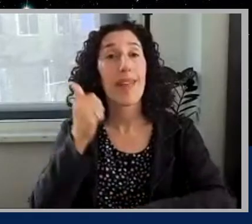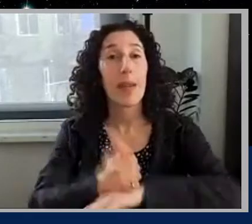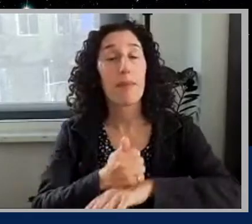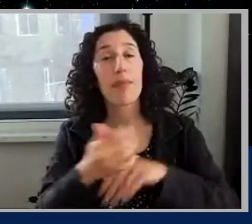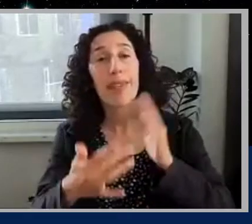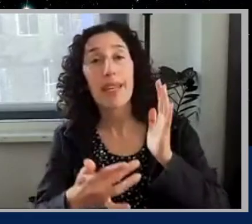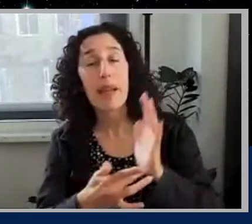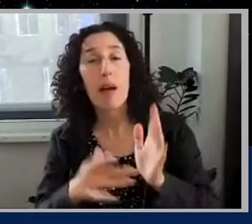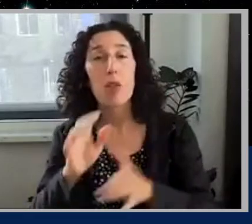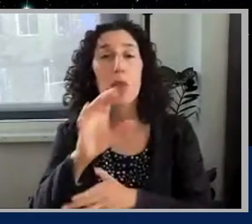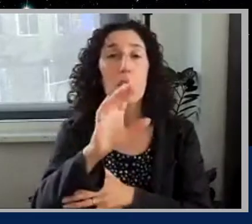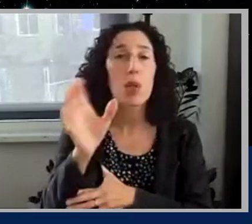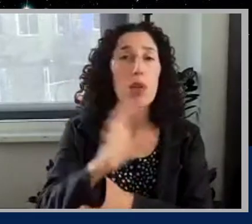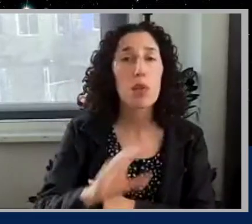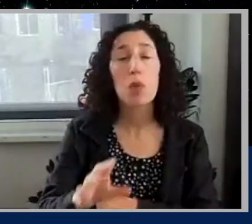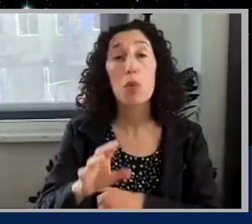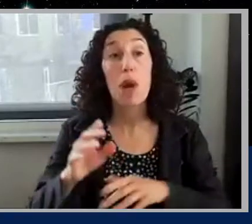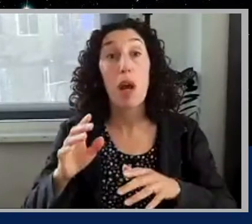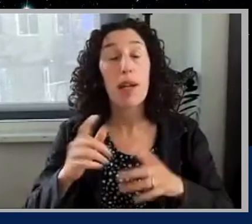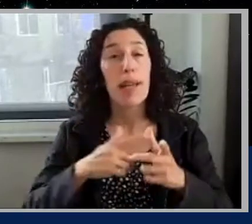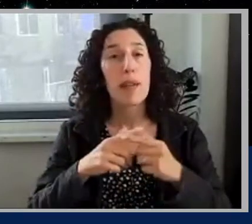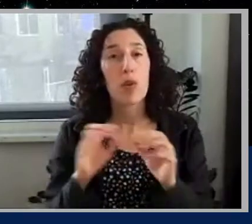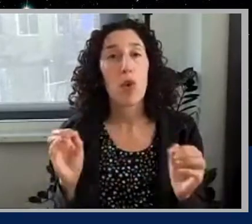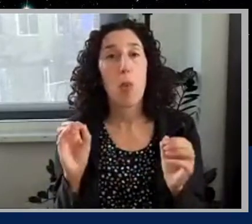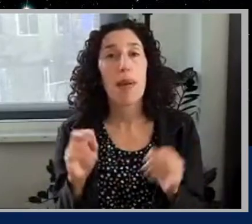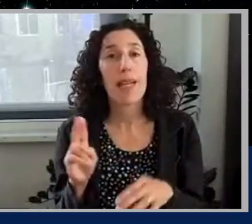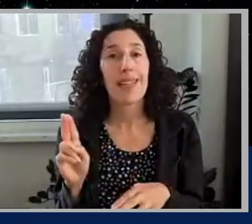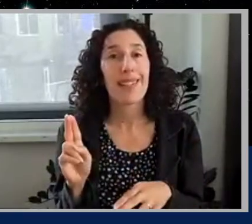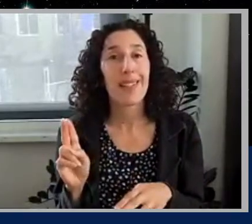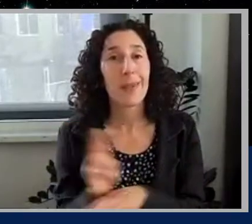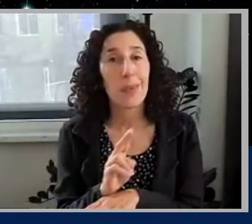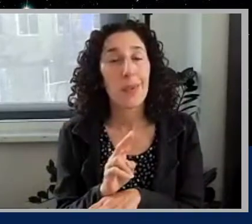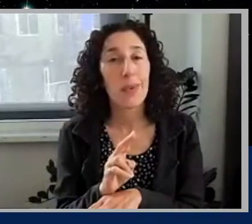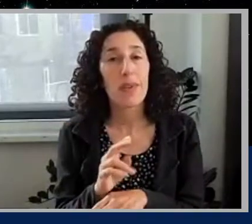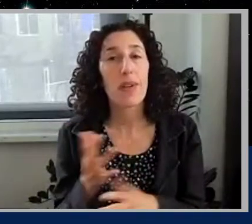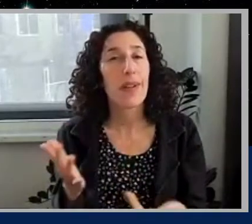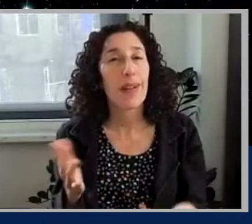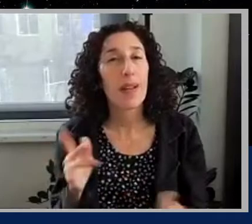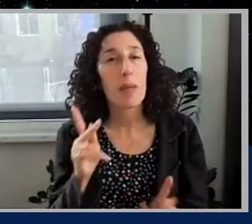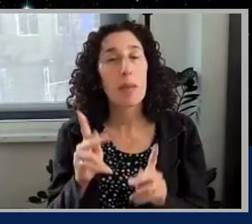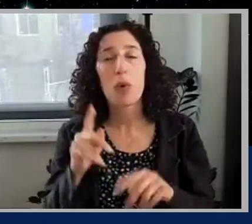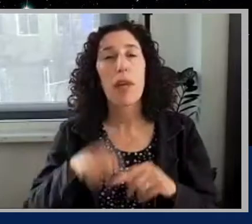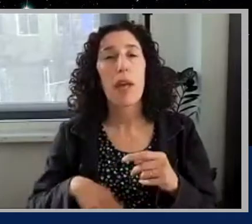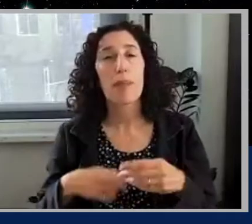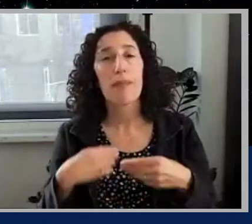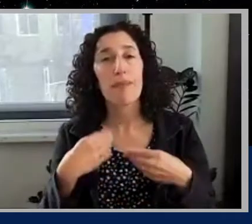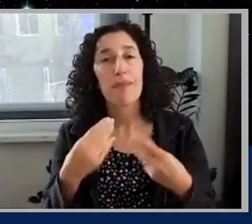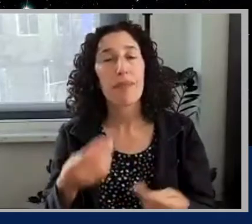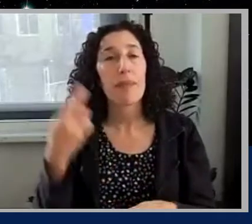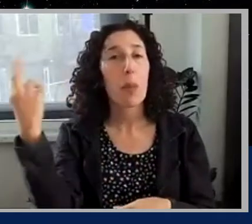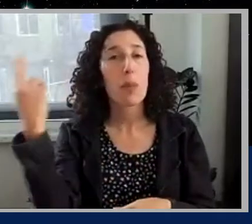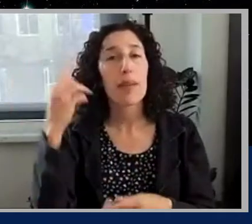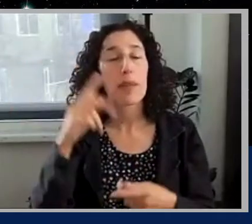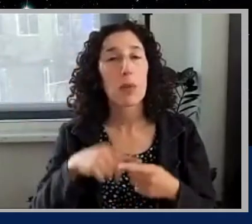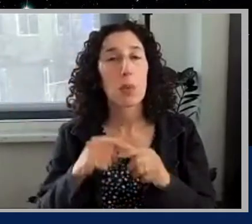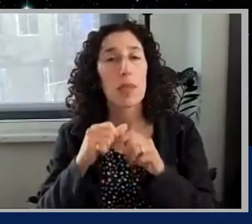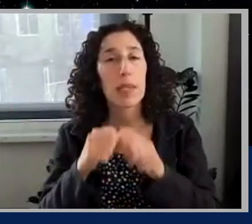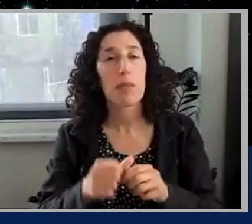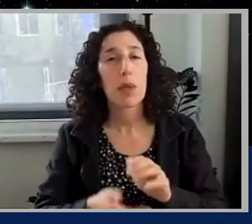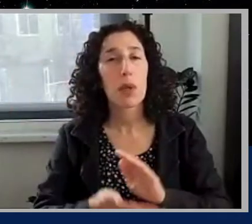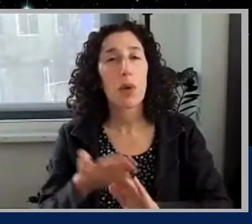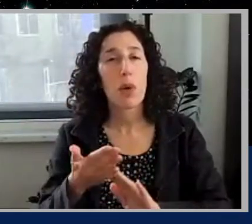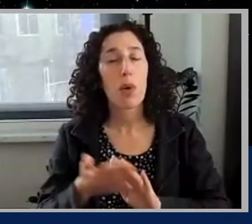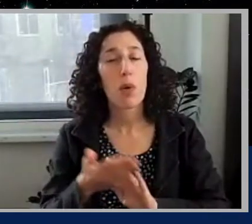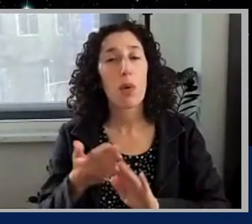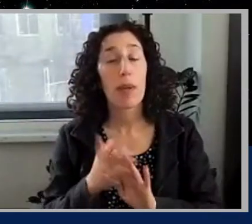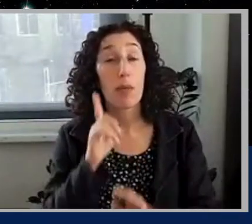me. I have a very hard time traveling. I have health issues sometimes, and same. To